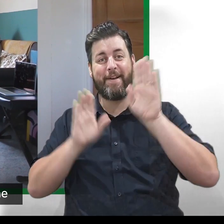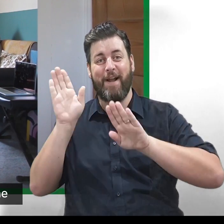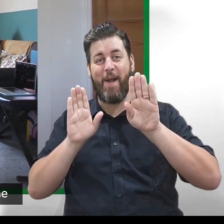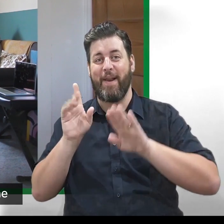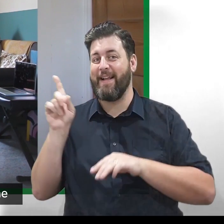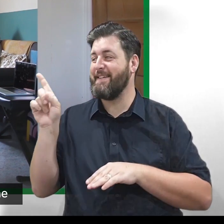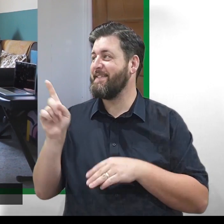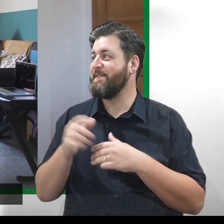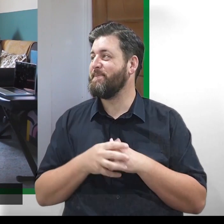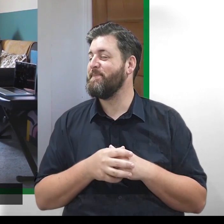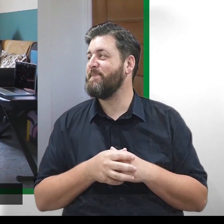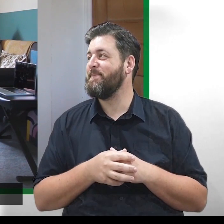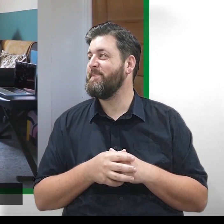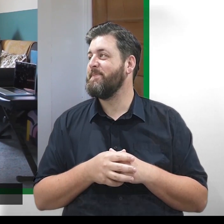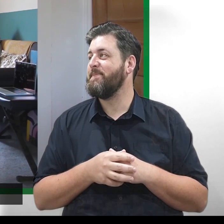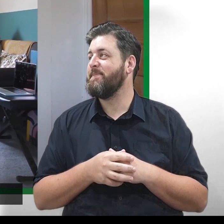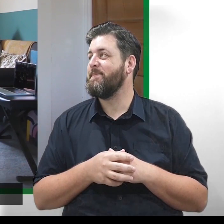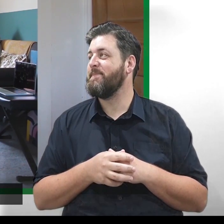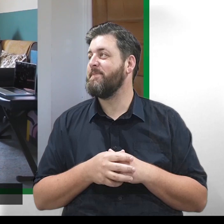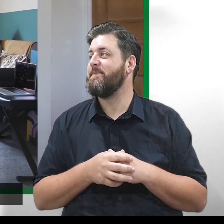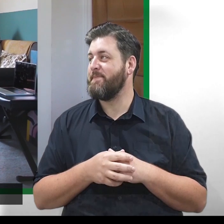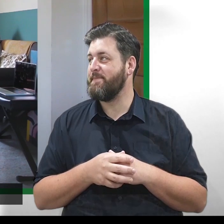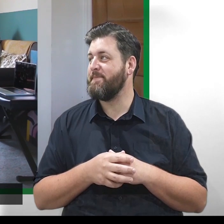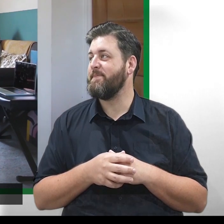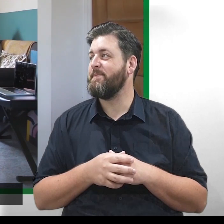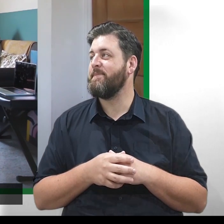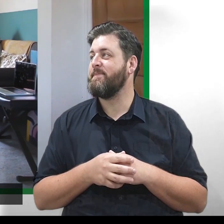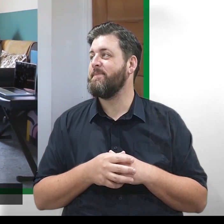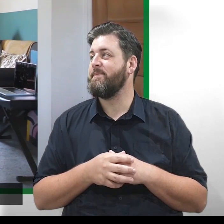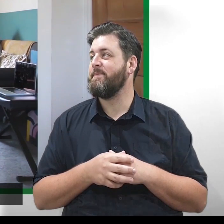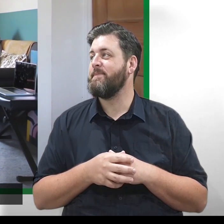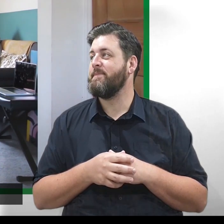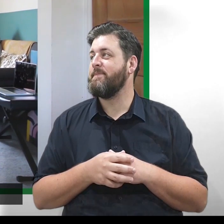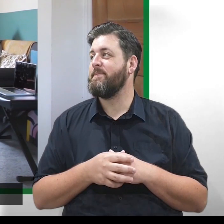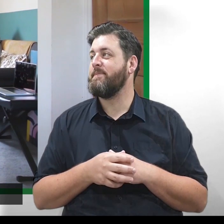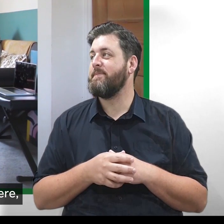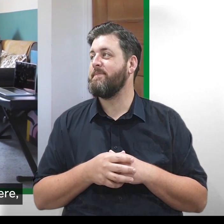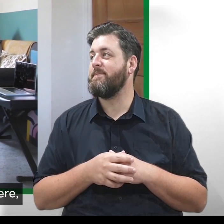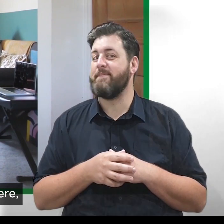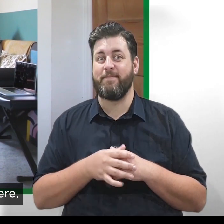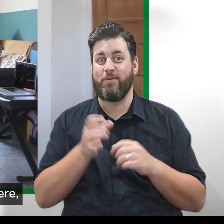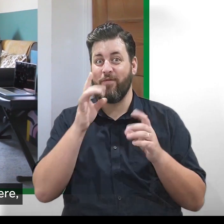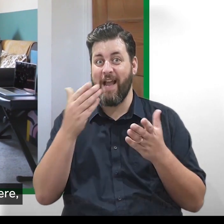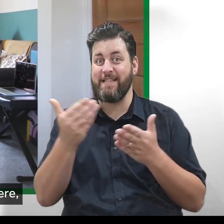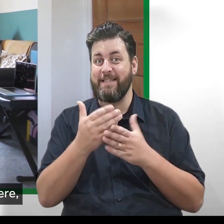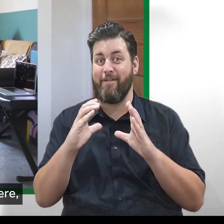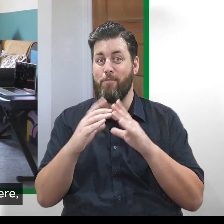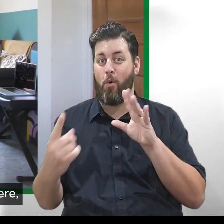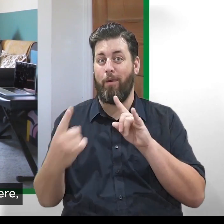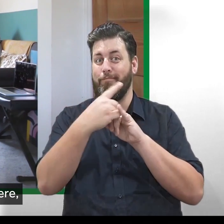movement. And then we're going to do the same over to the left. So we go down, we go, and up. We're going to save that ball from going in the